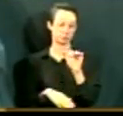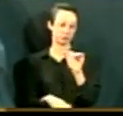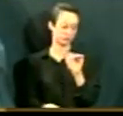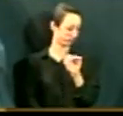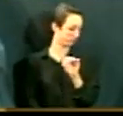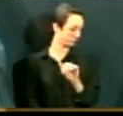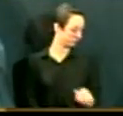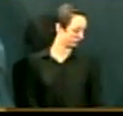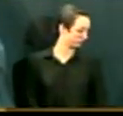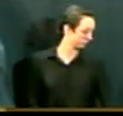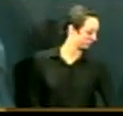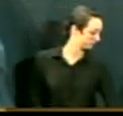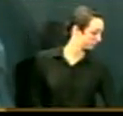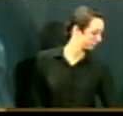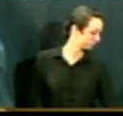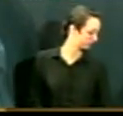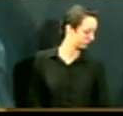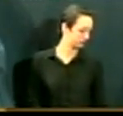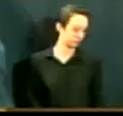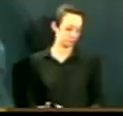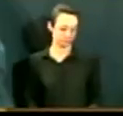Personnel Files as amended.